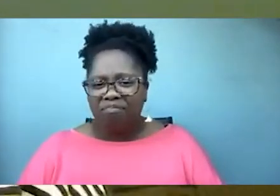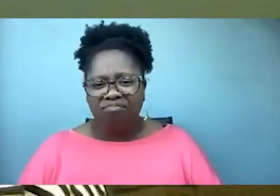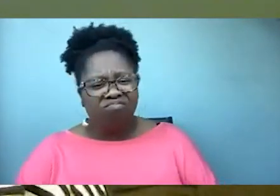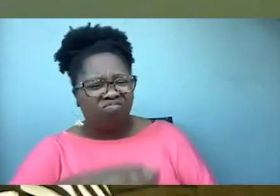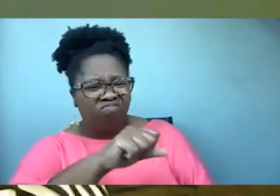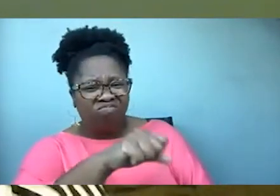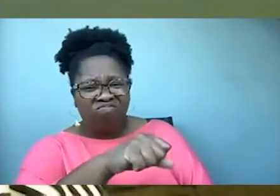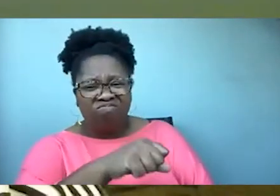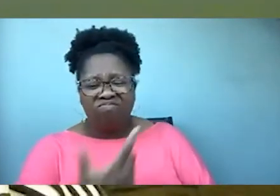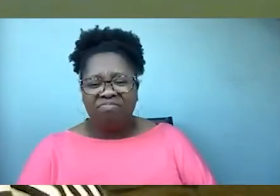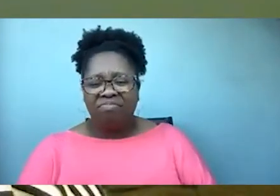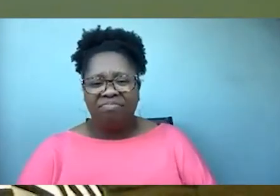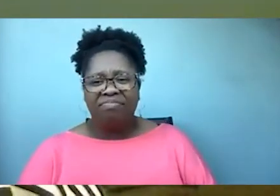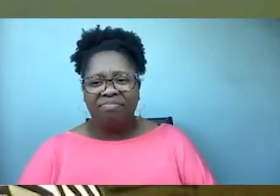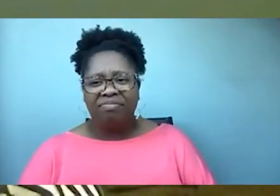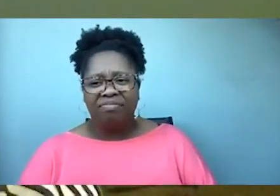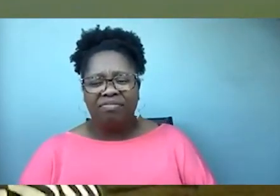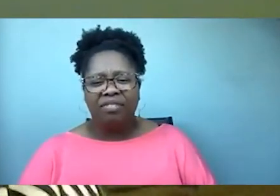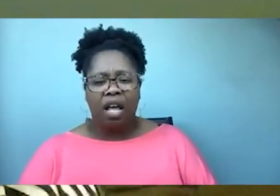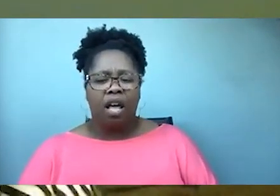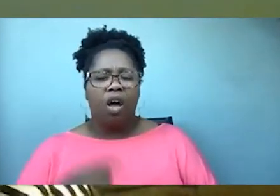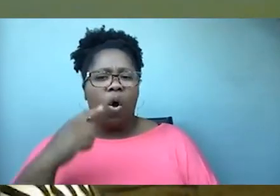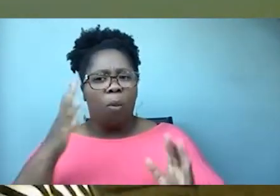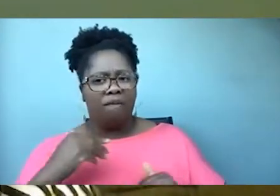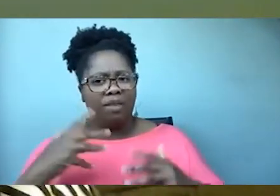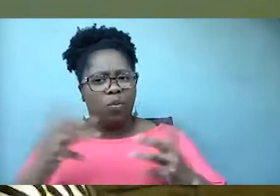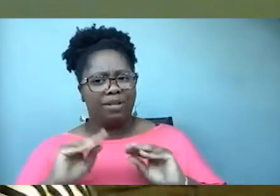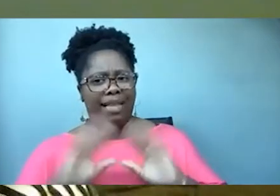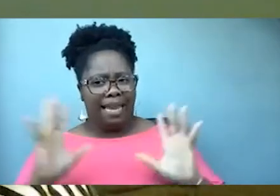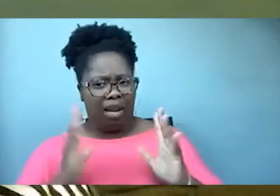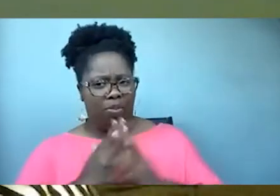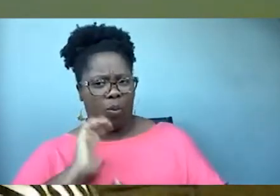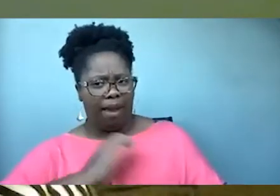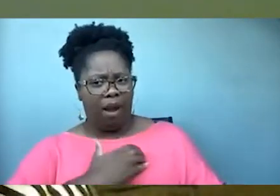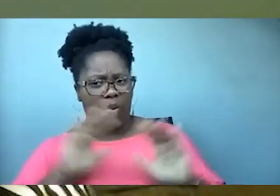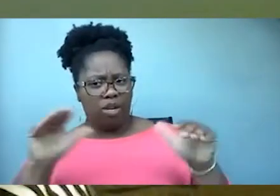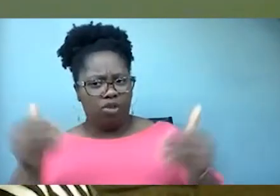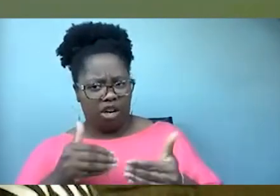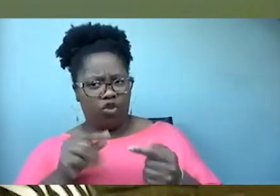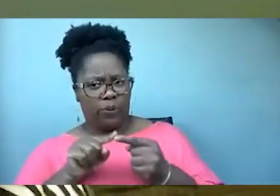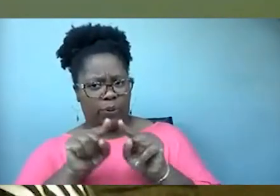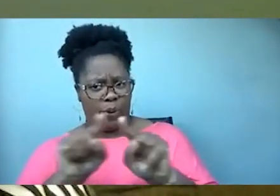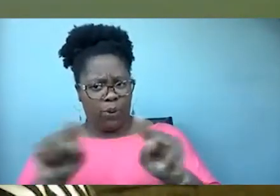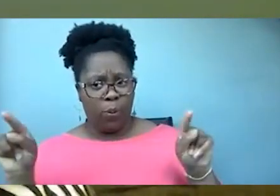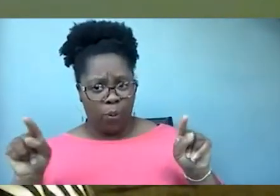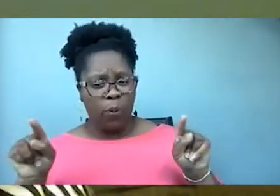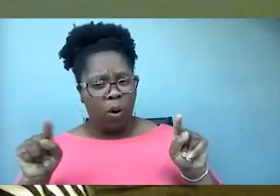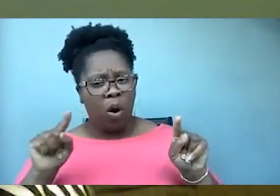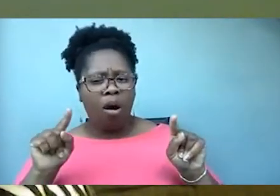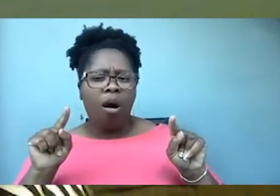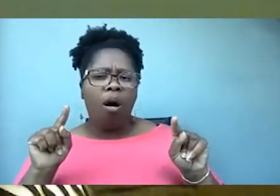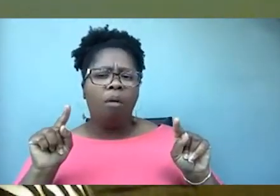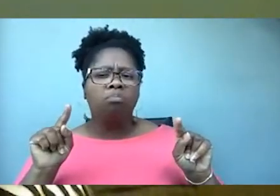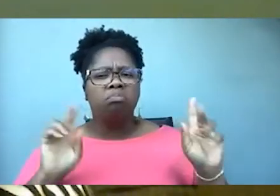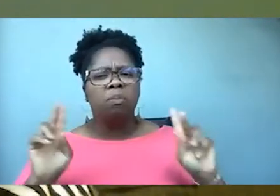introduction to you all, is that, we can read about the specifics of what you've done and what you've created and the amazing careers